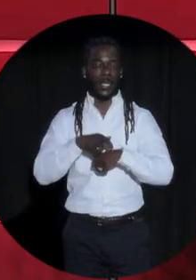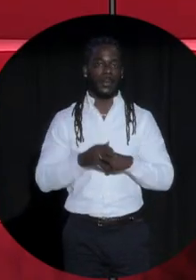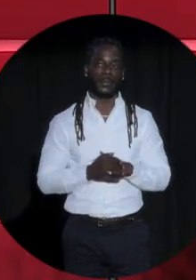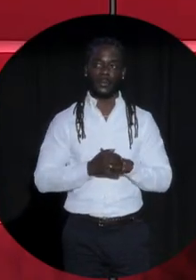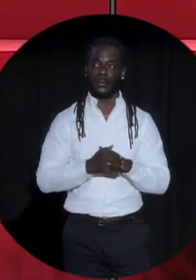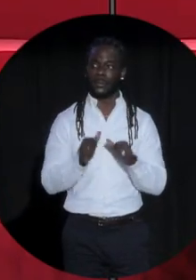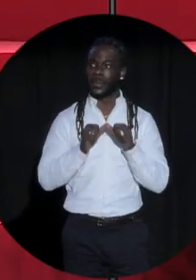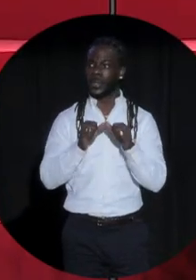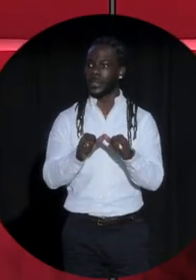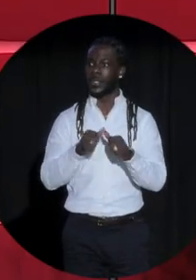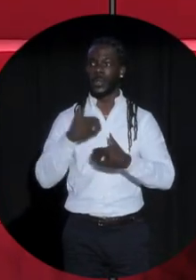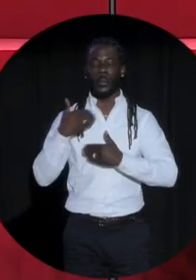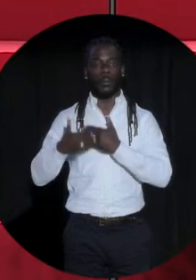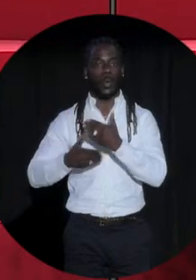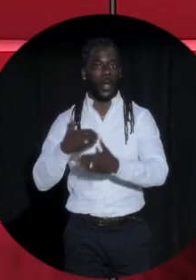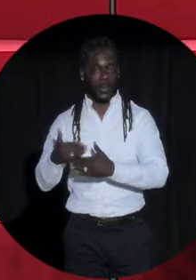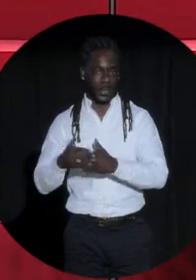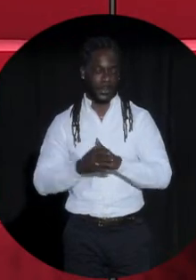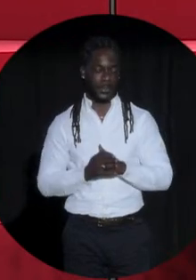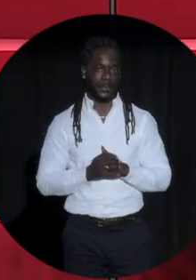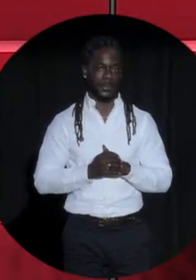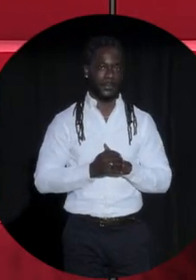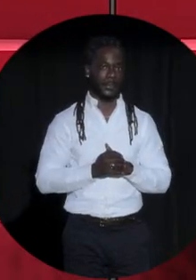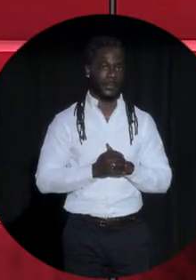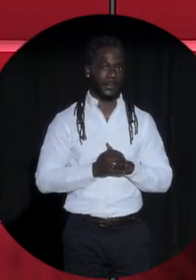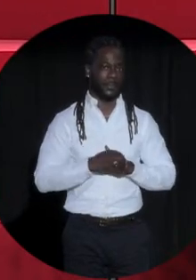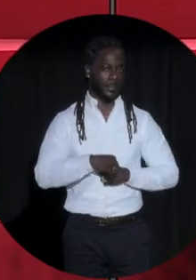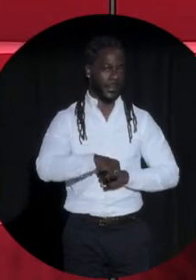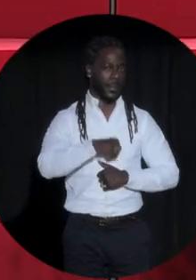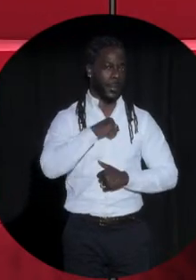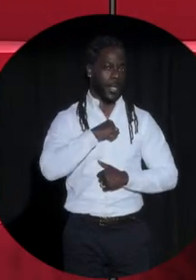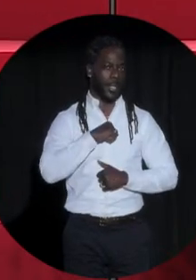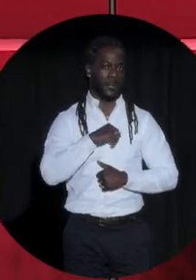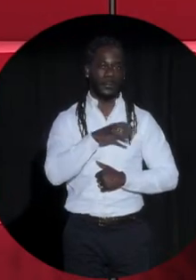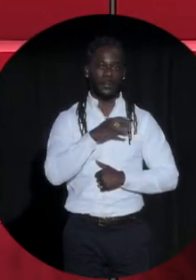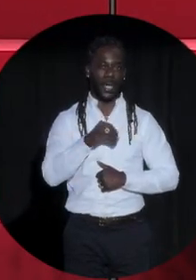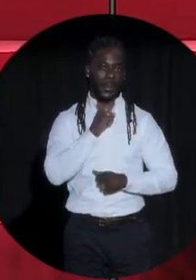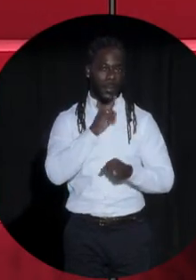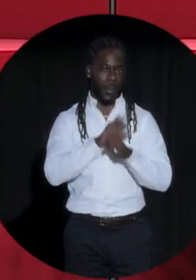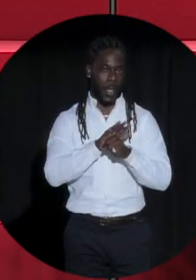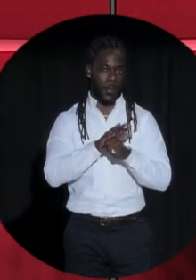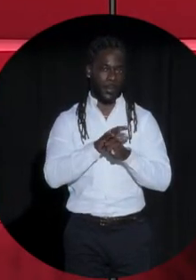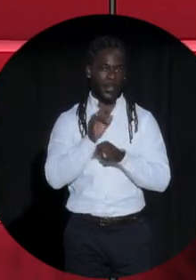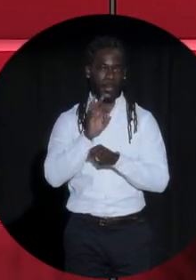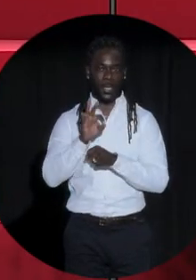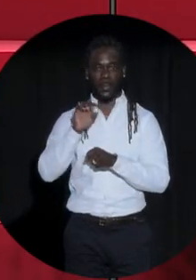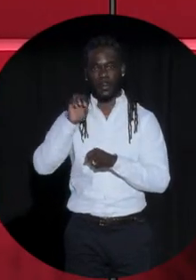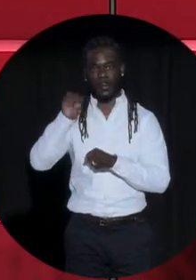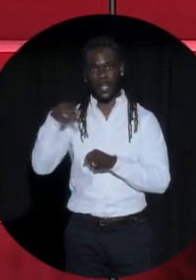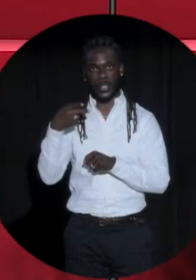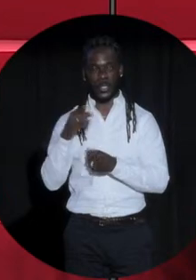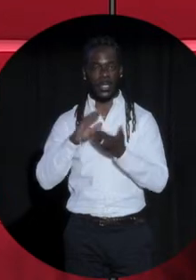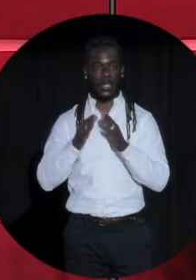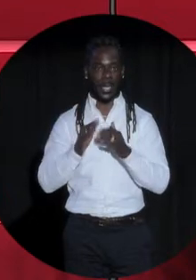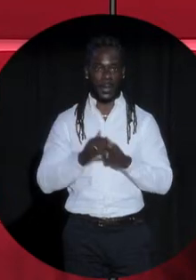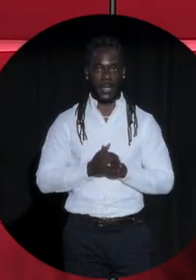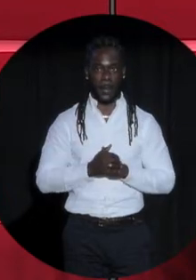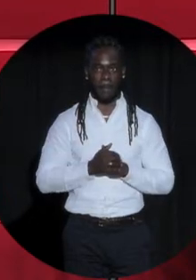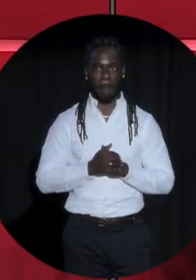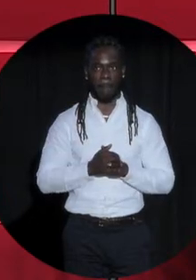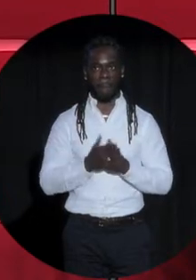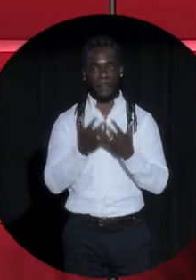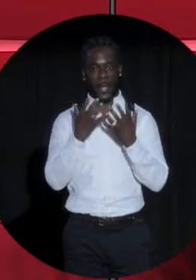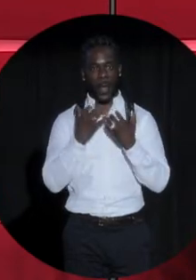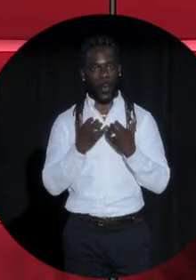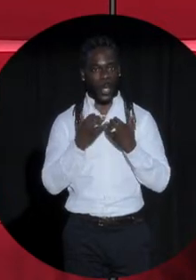to continue the progress, the pride, and the promise of Prince George's County. I